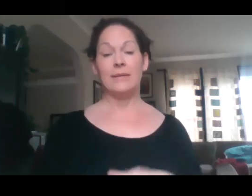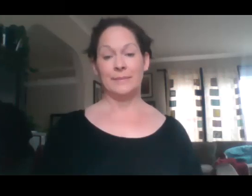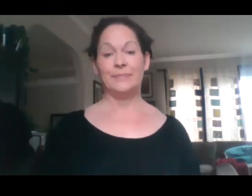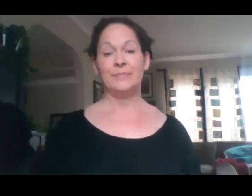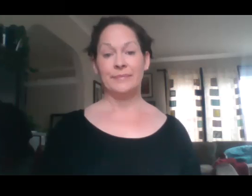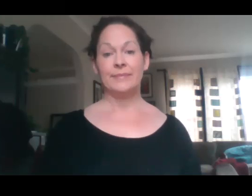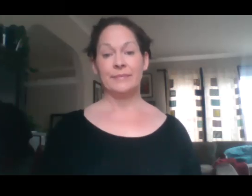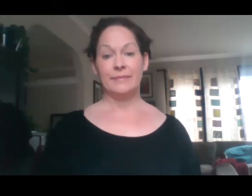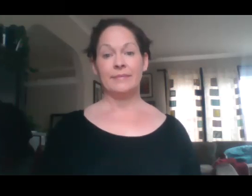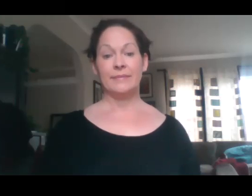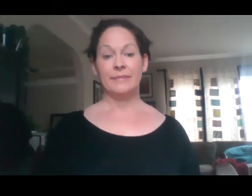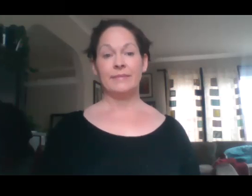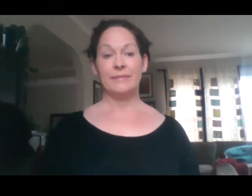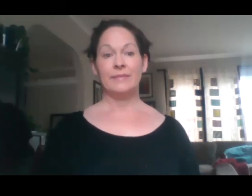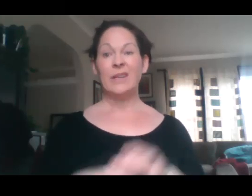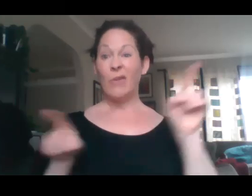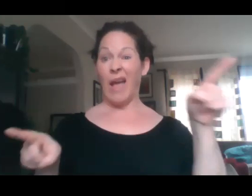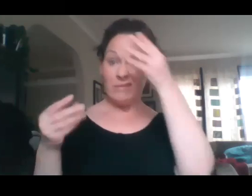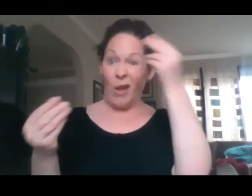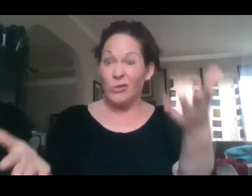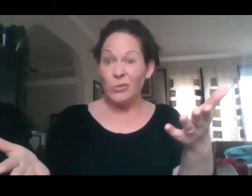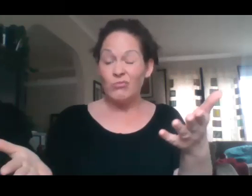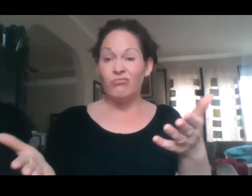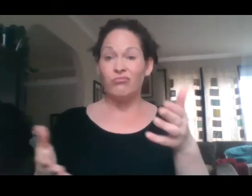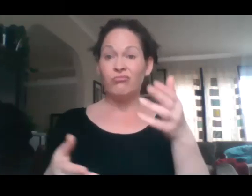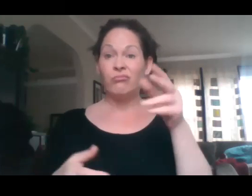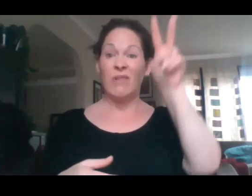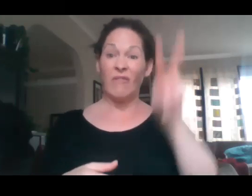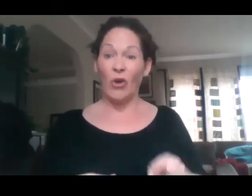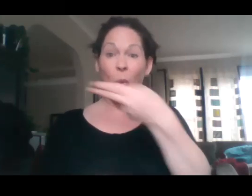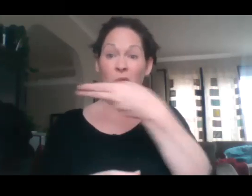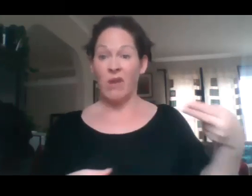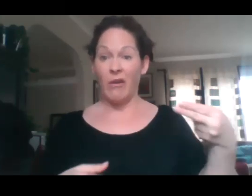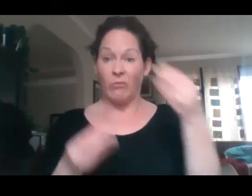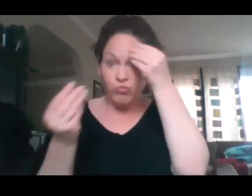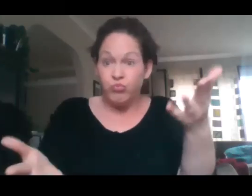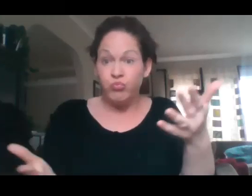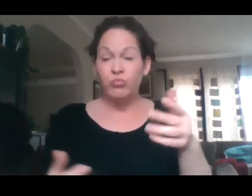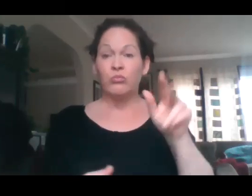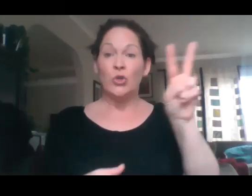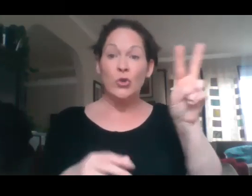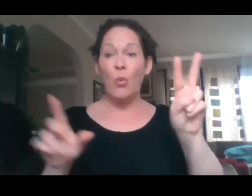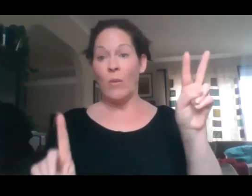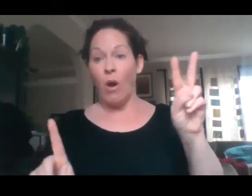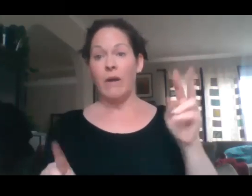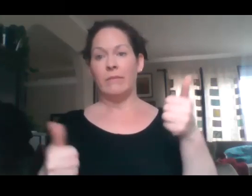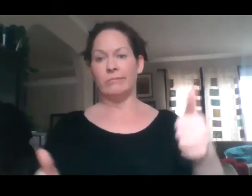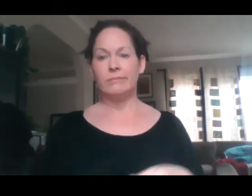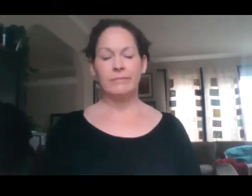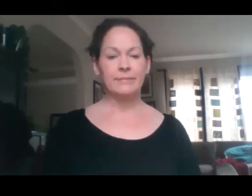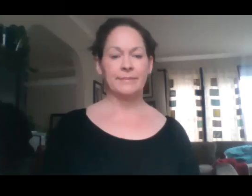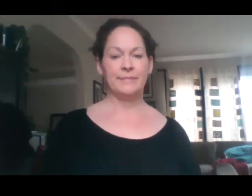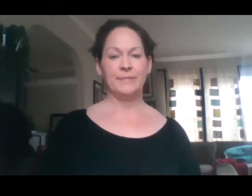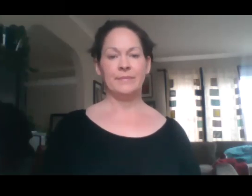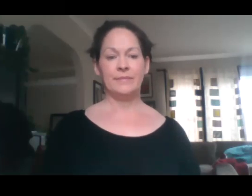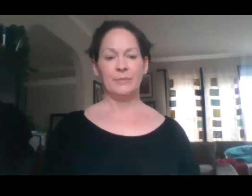this implied. So our inverting function worked for us, and we're able to reverse whatever we do.